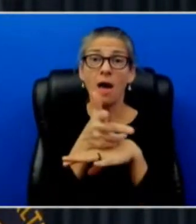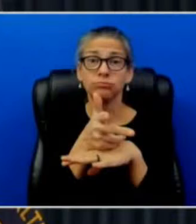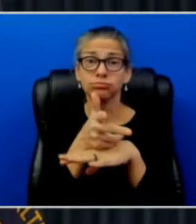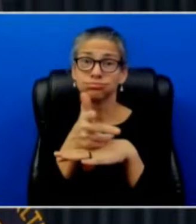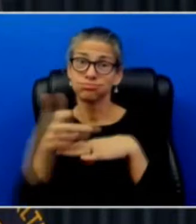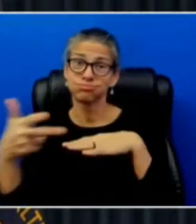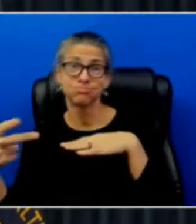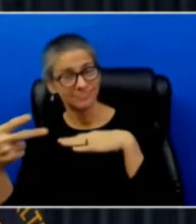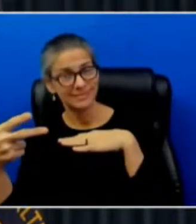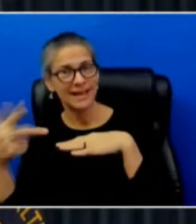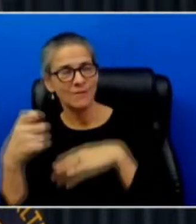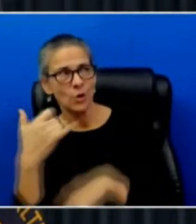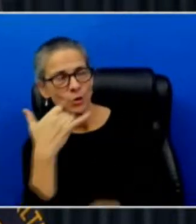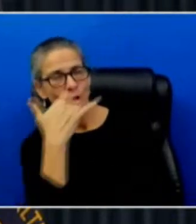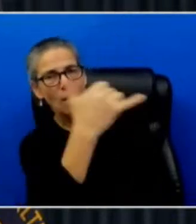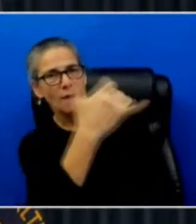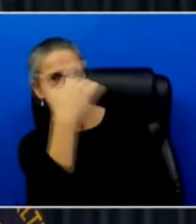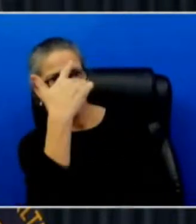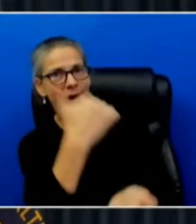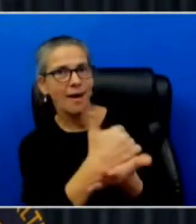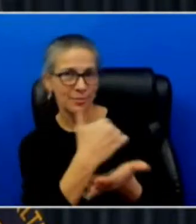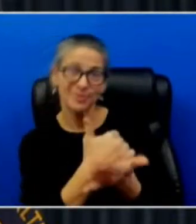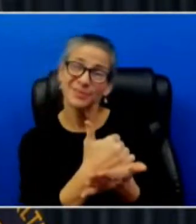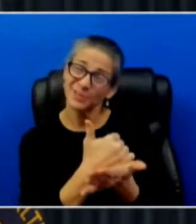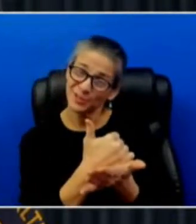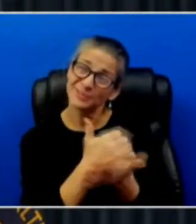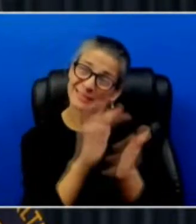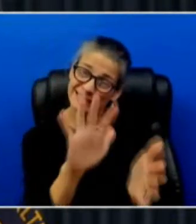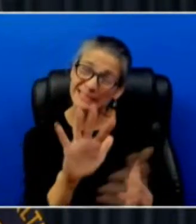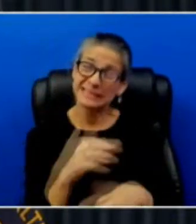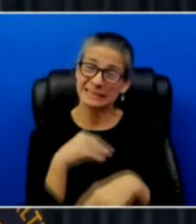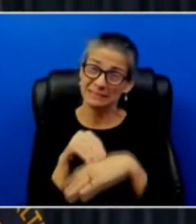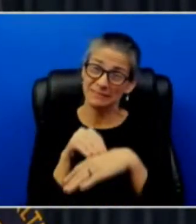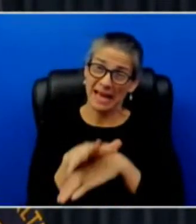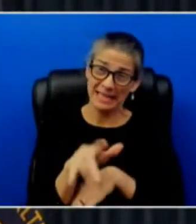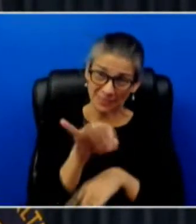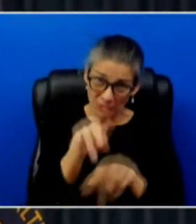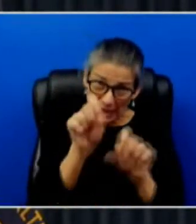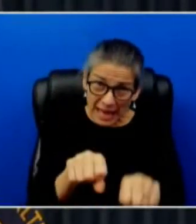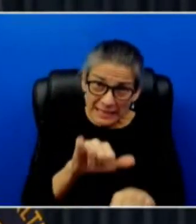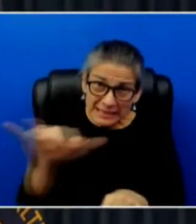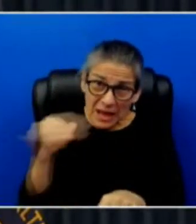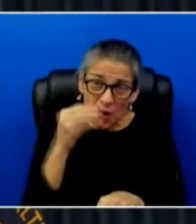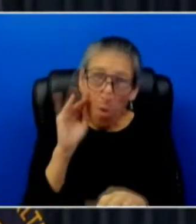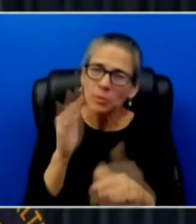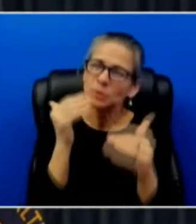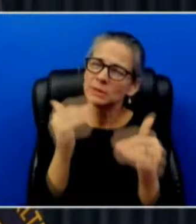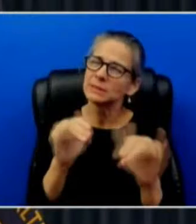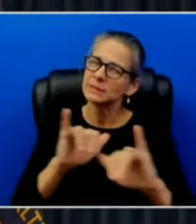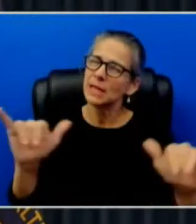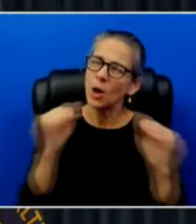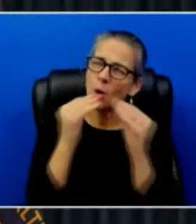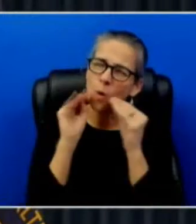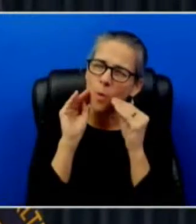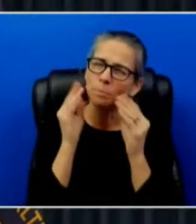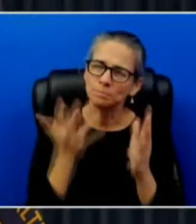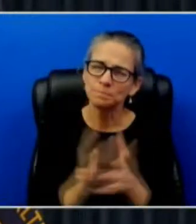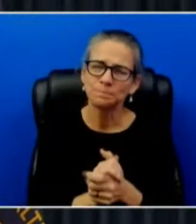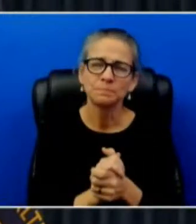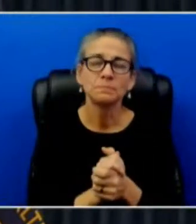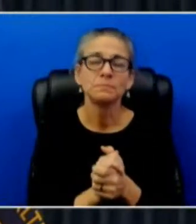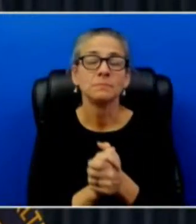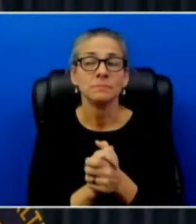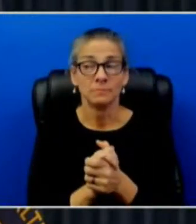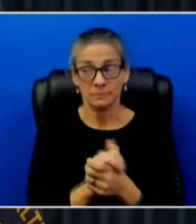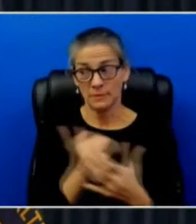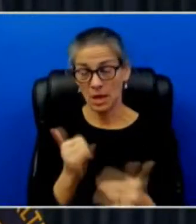help. So again, if you can stay home today, please do so. As a reminder, we have about 24 hours before